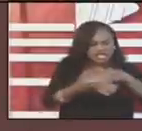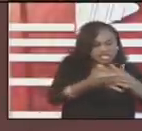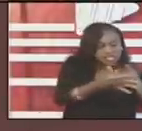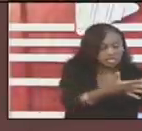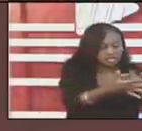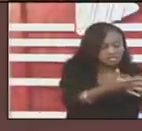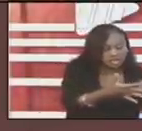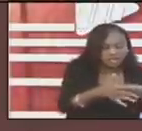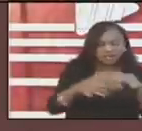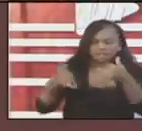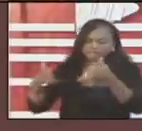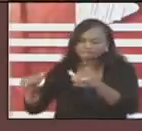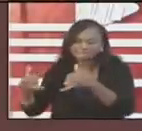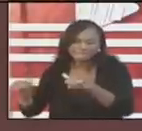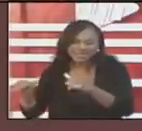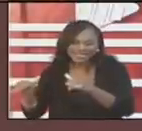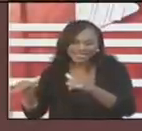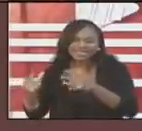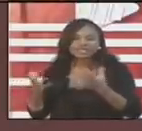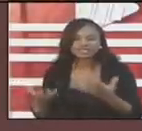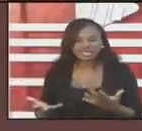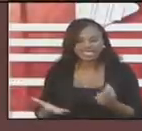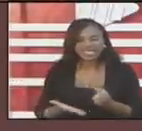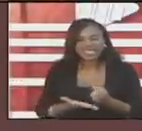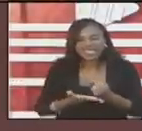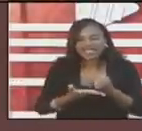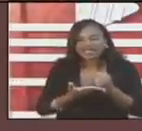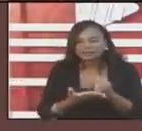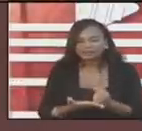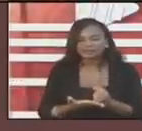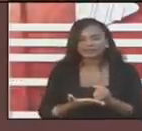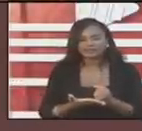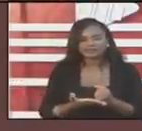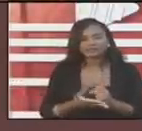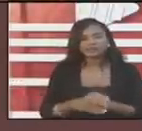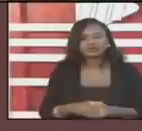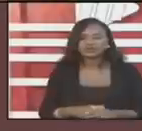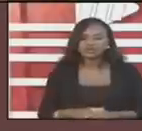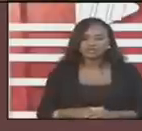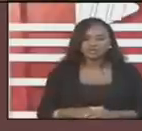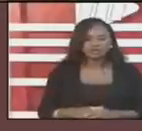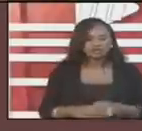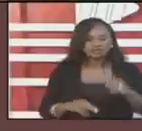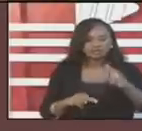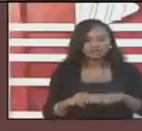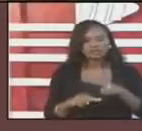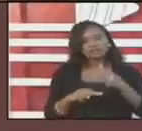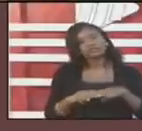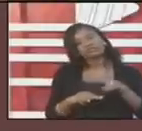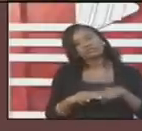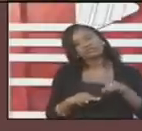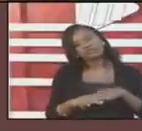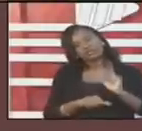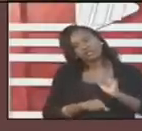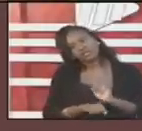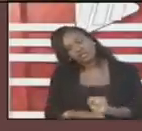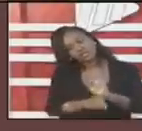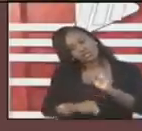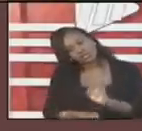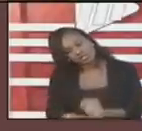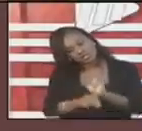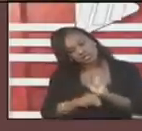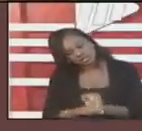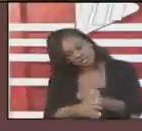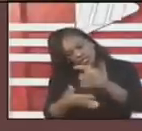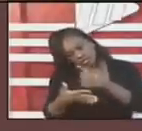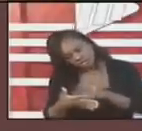It not only changes their mind from focusing and sitting in the same position all the time, it helps stimulate